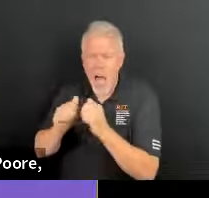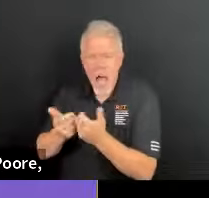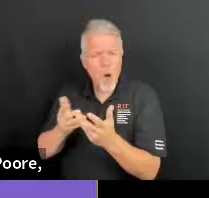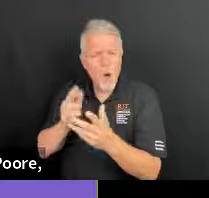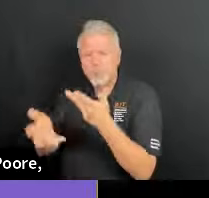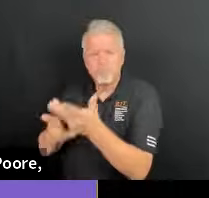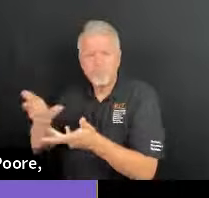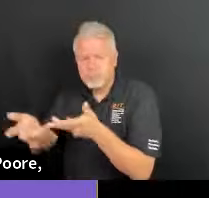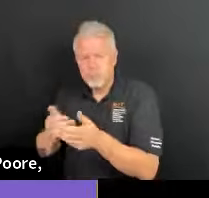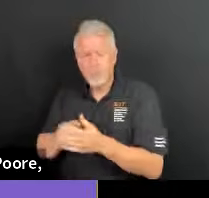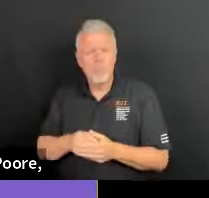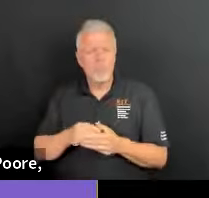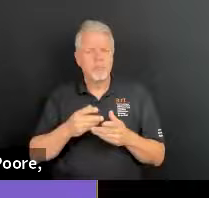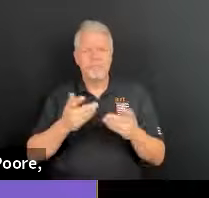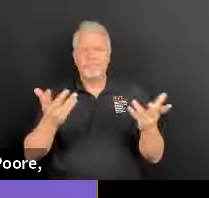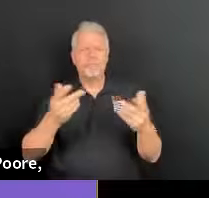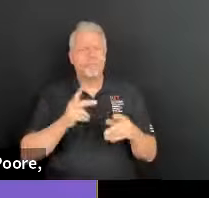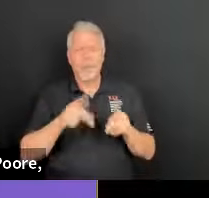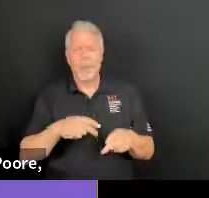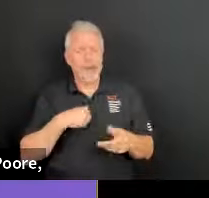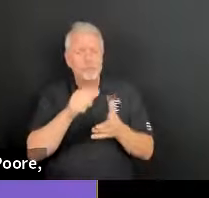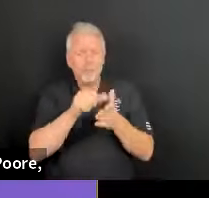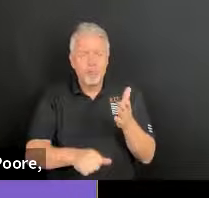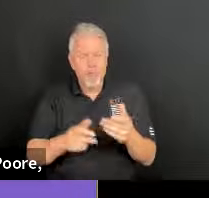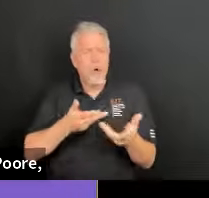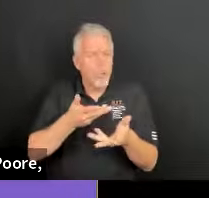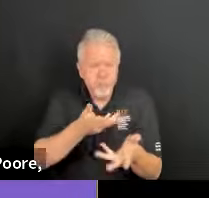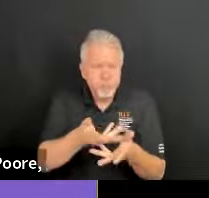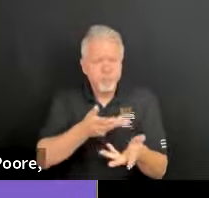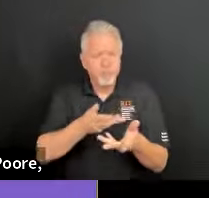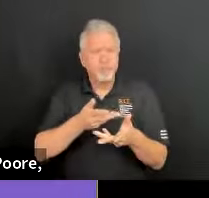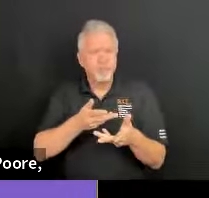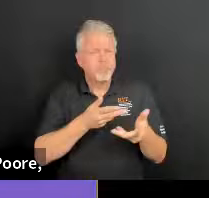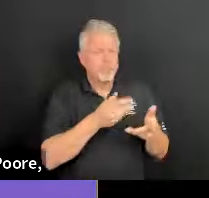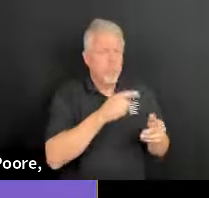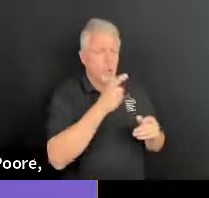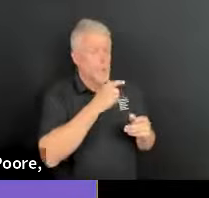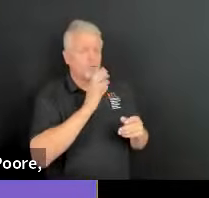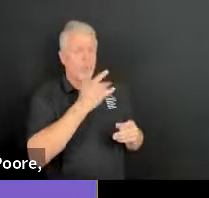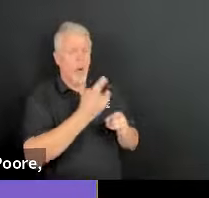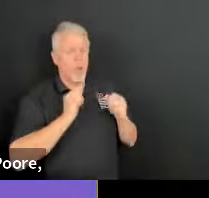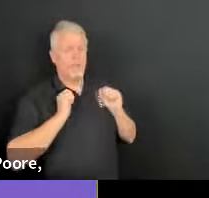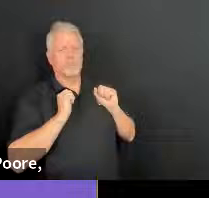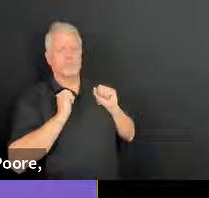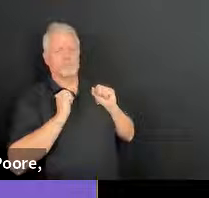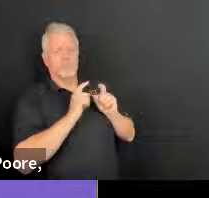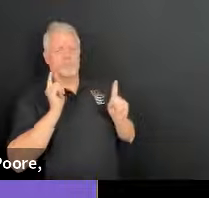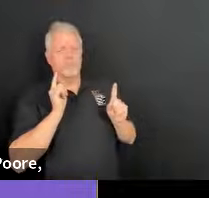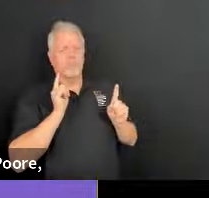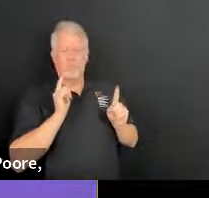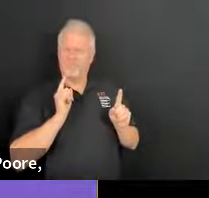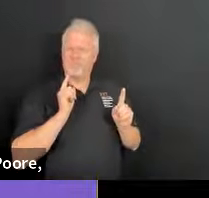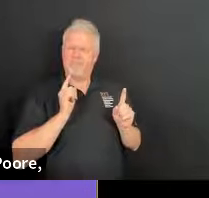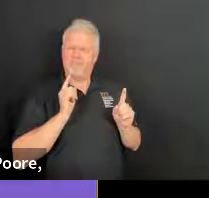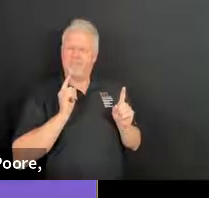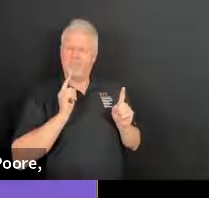survivor, we support them. We figure out how to help them with their disease. If a person has surgery, we want to do what we